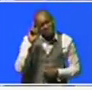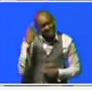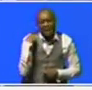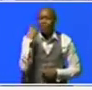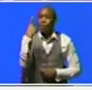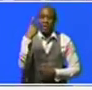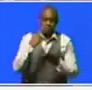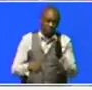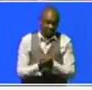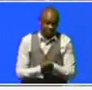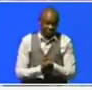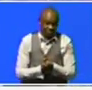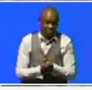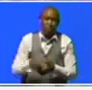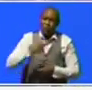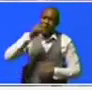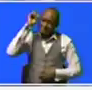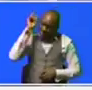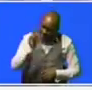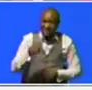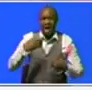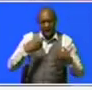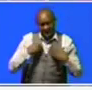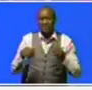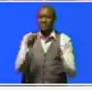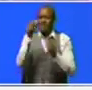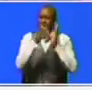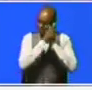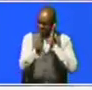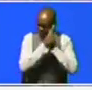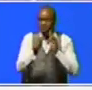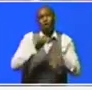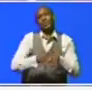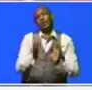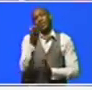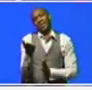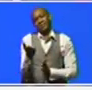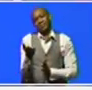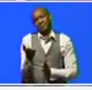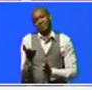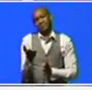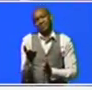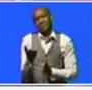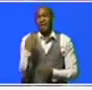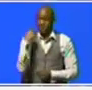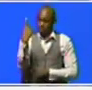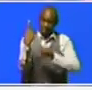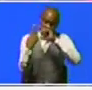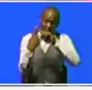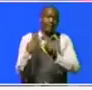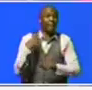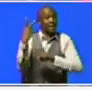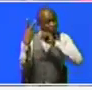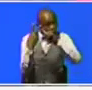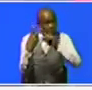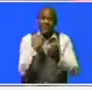foremost we must have competent drivers on our roads, number one. Number